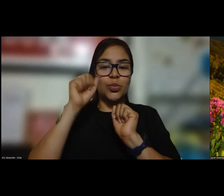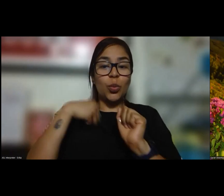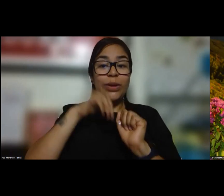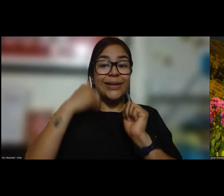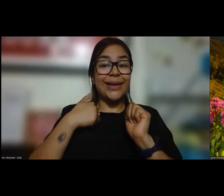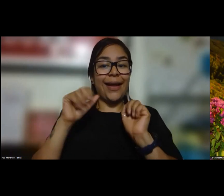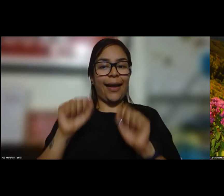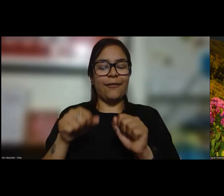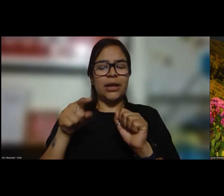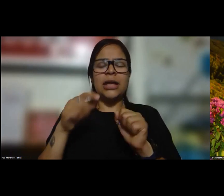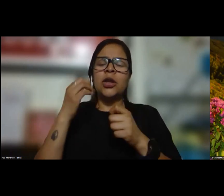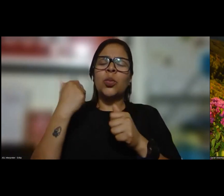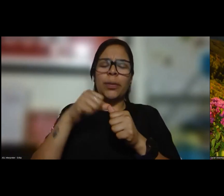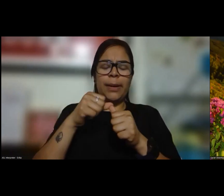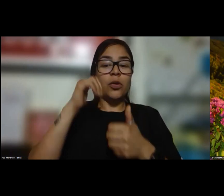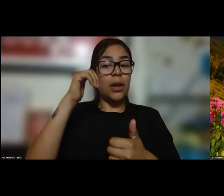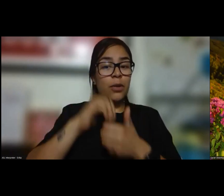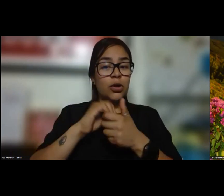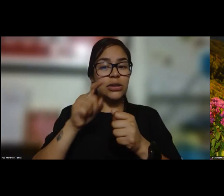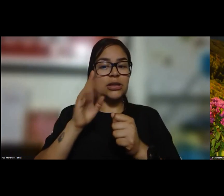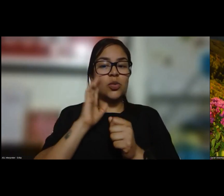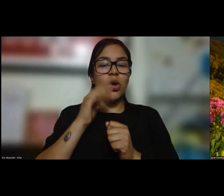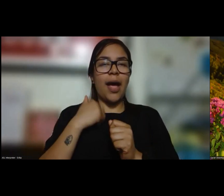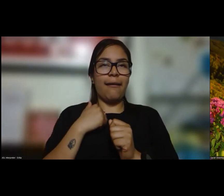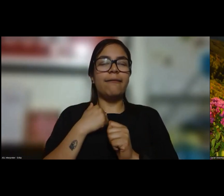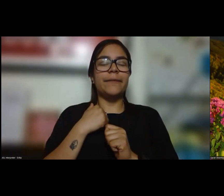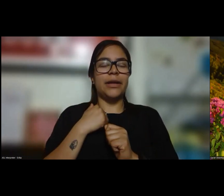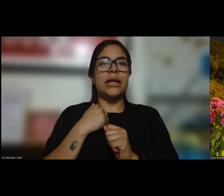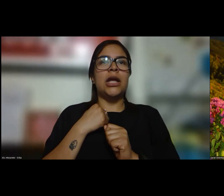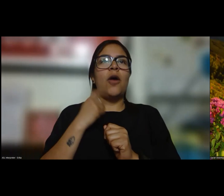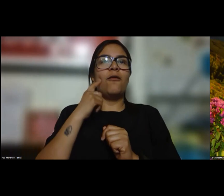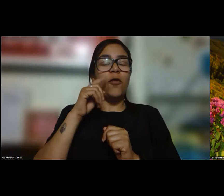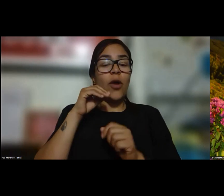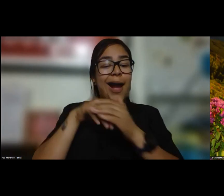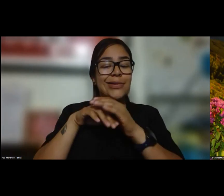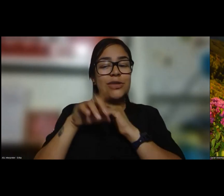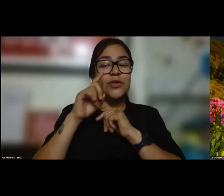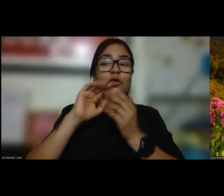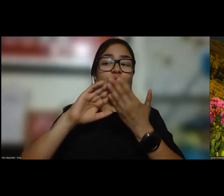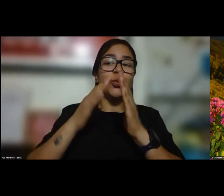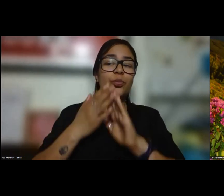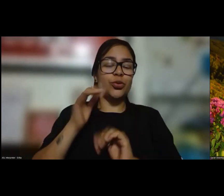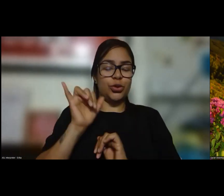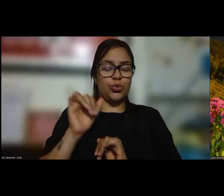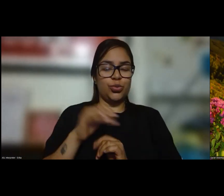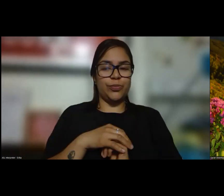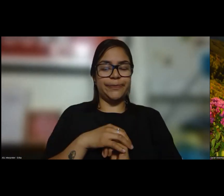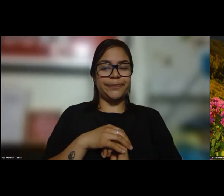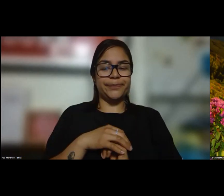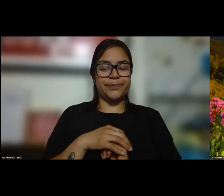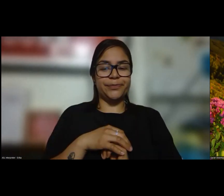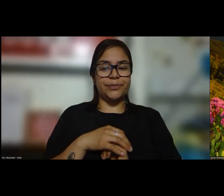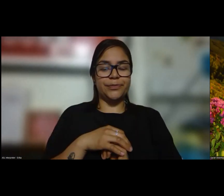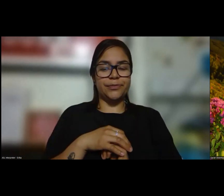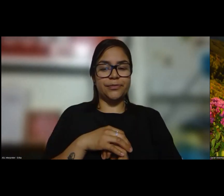are able to provide services to the people at the community in a very culturally responsive way. And in so